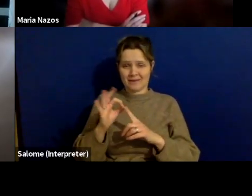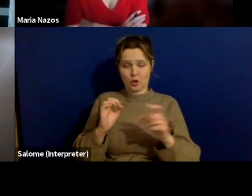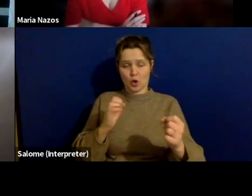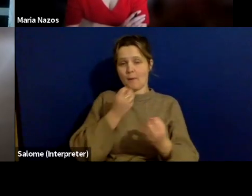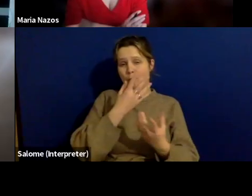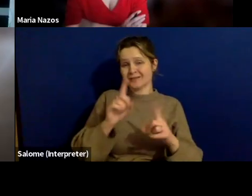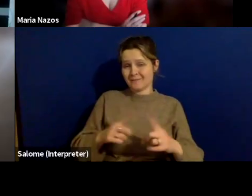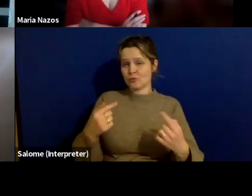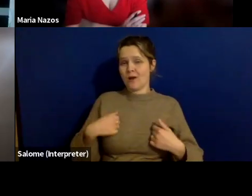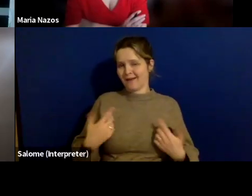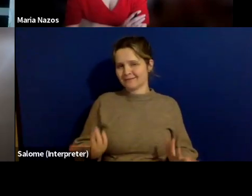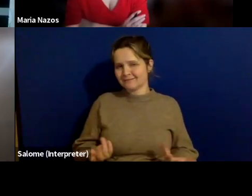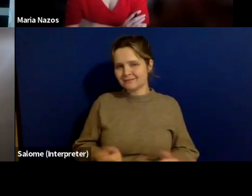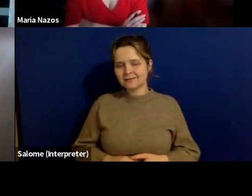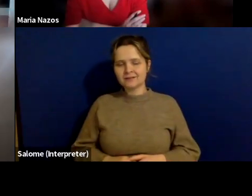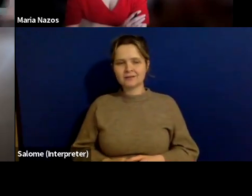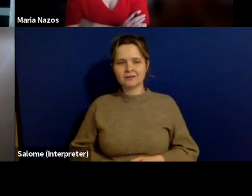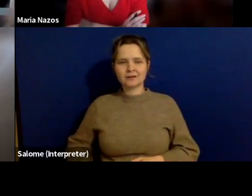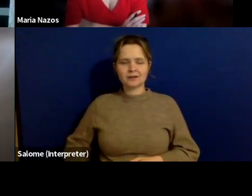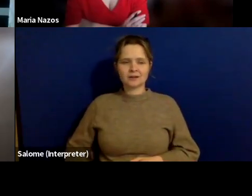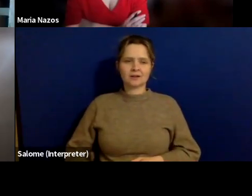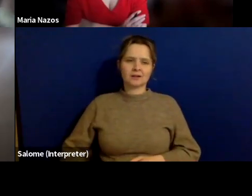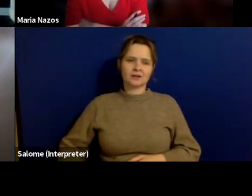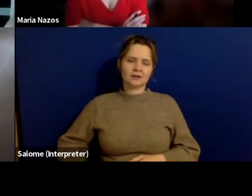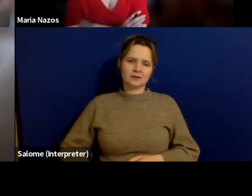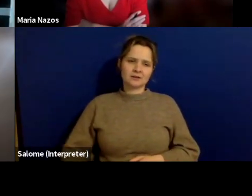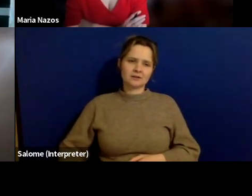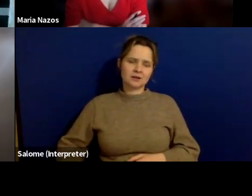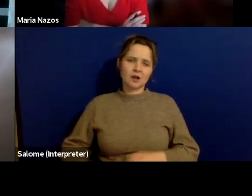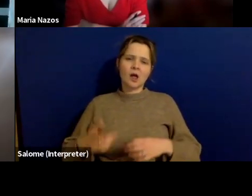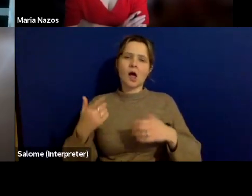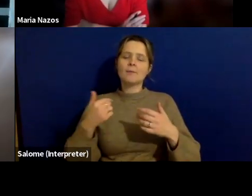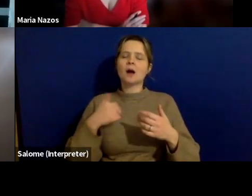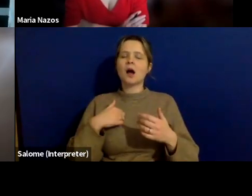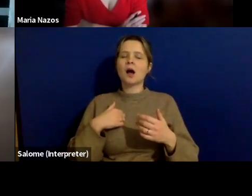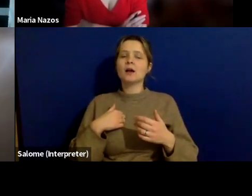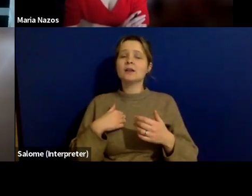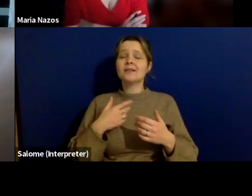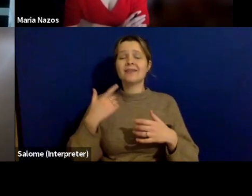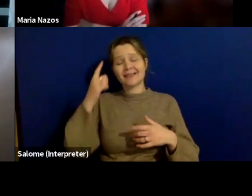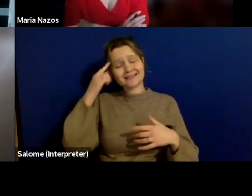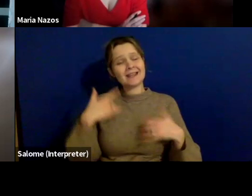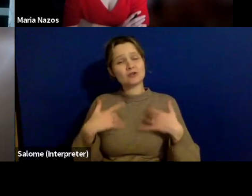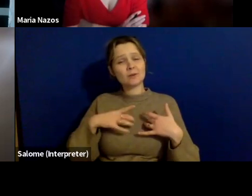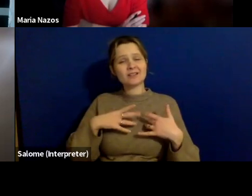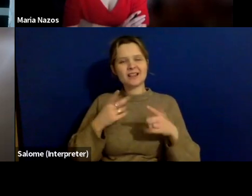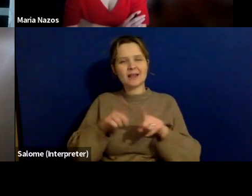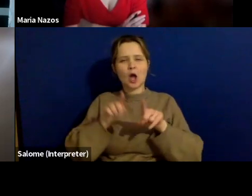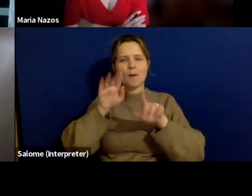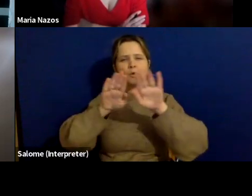it is a very interesting, I believe, mosaic of voices here that sort of